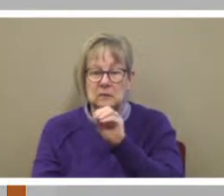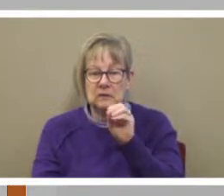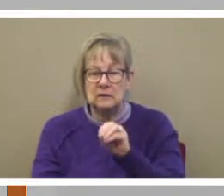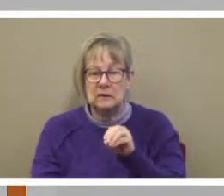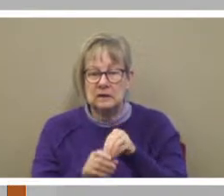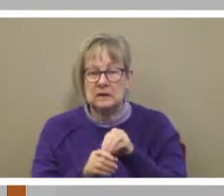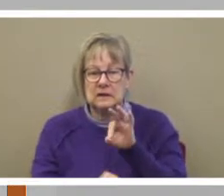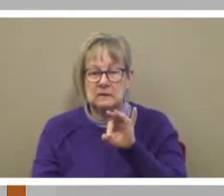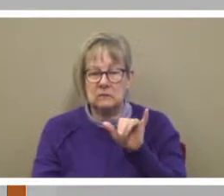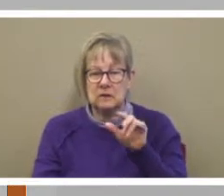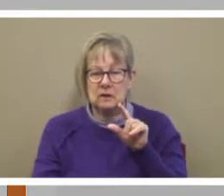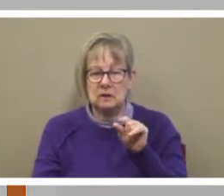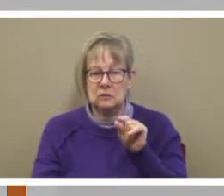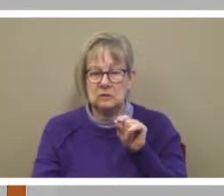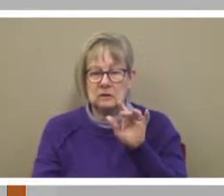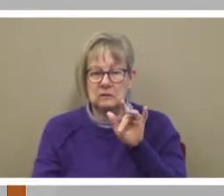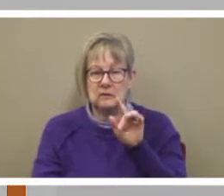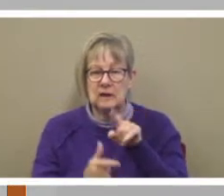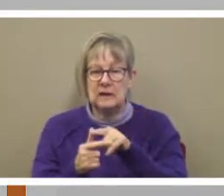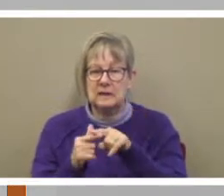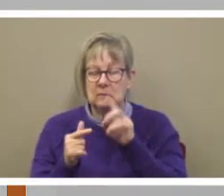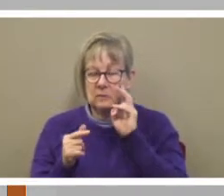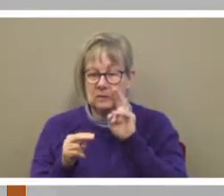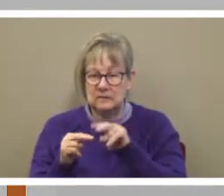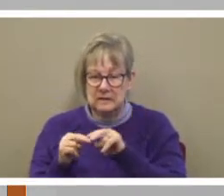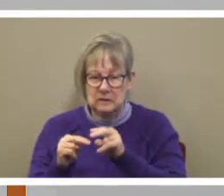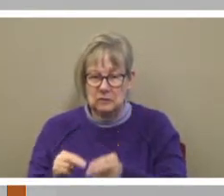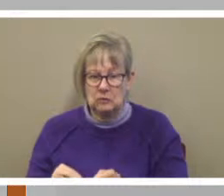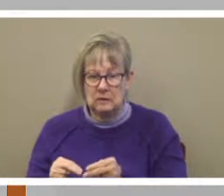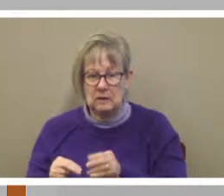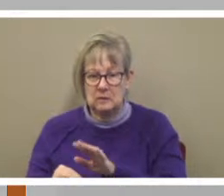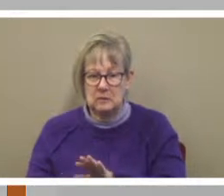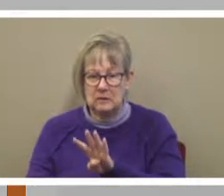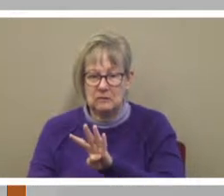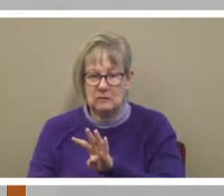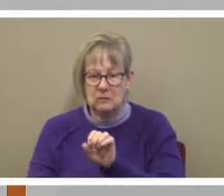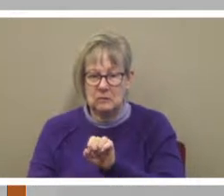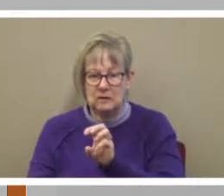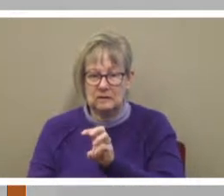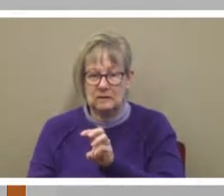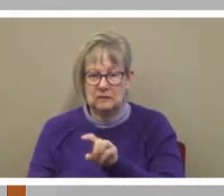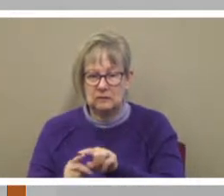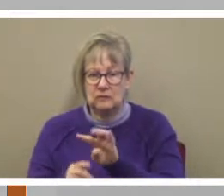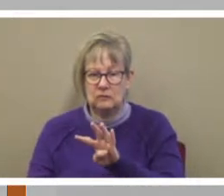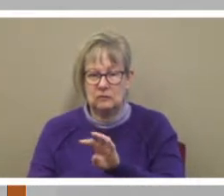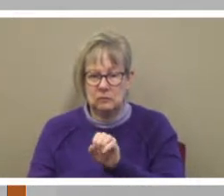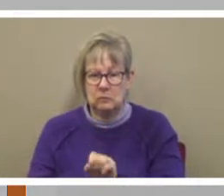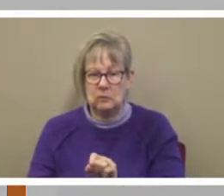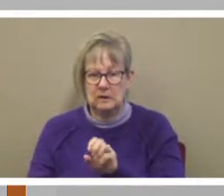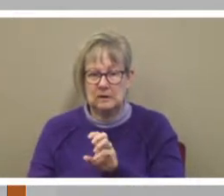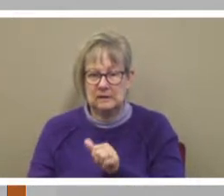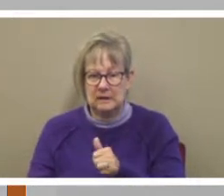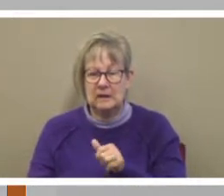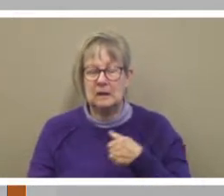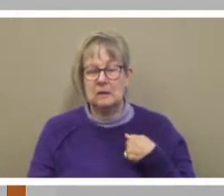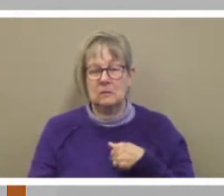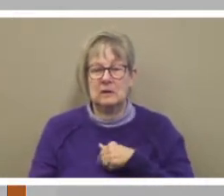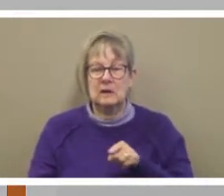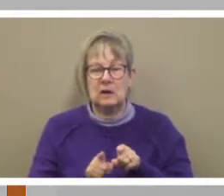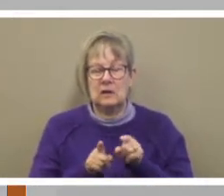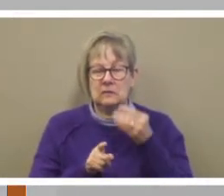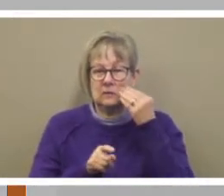2025, and then we're looking at dropping that down around 4.6 to 4.10. We also know that we